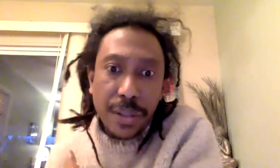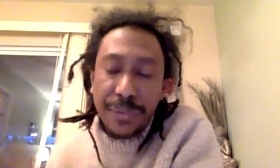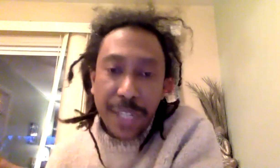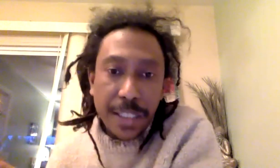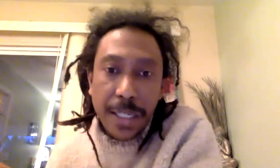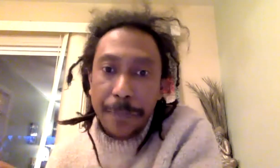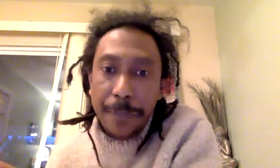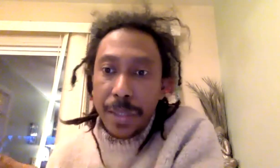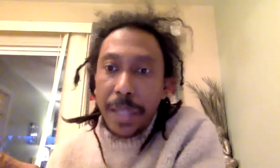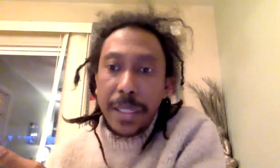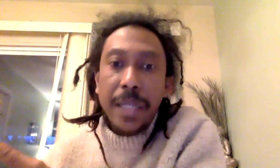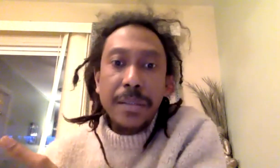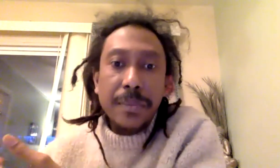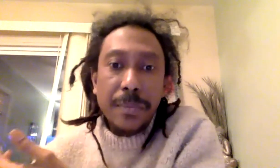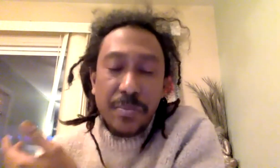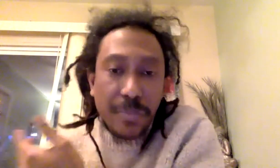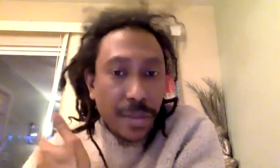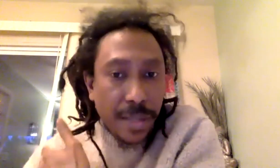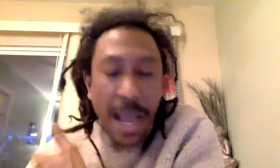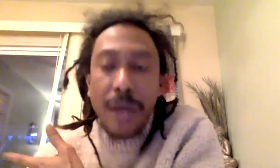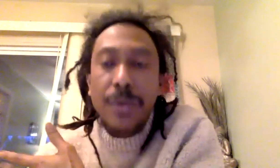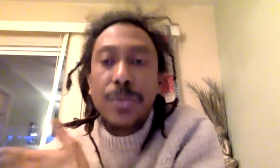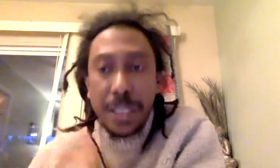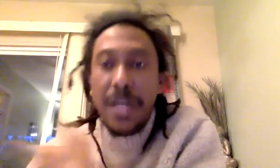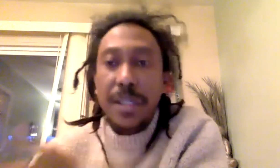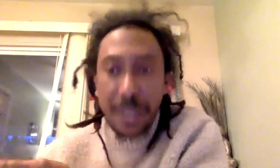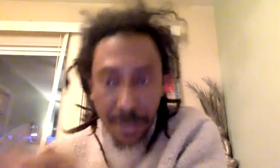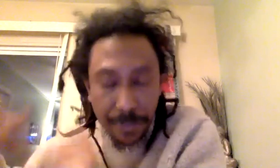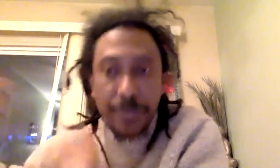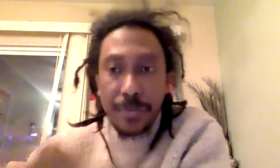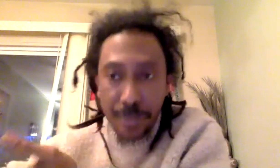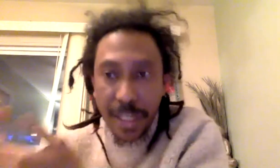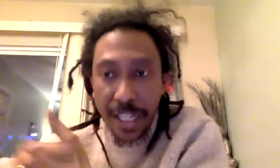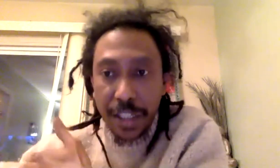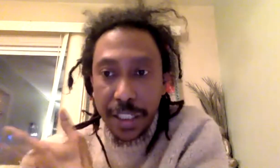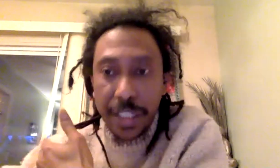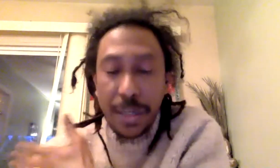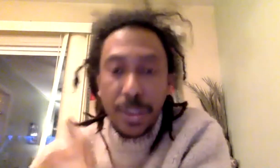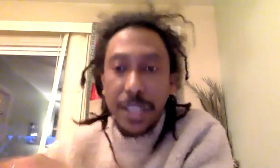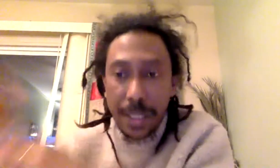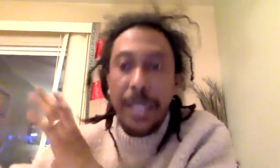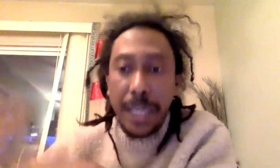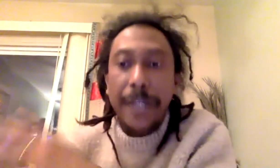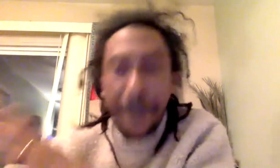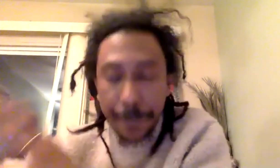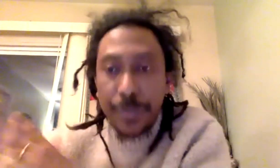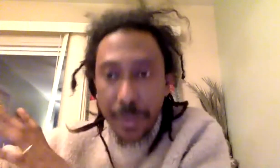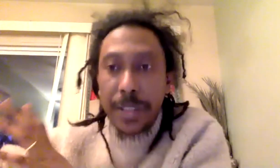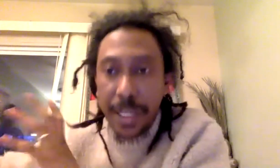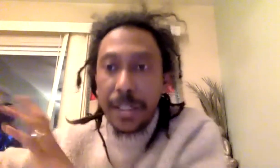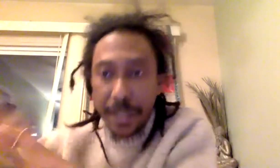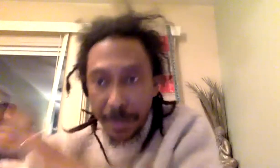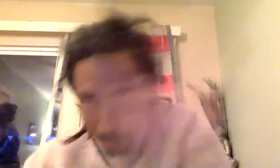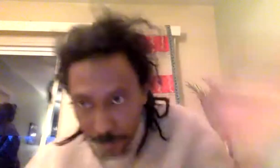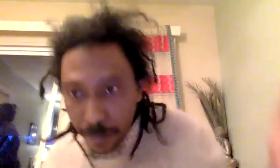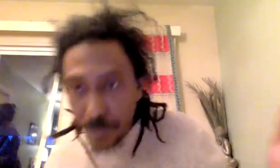learn French. And then now we start the English language is kind of like